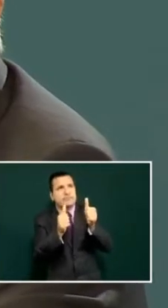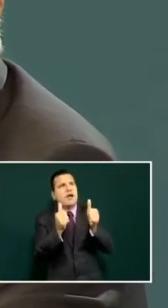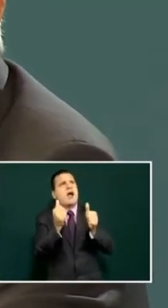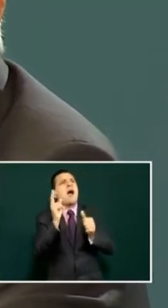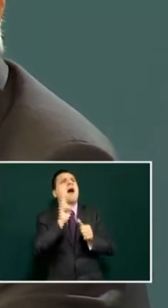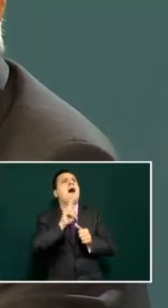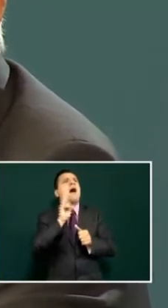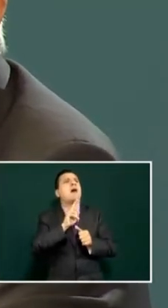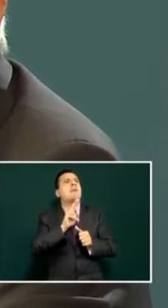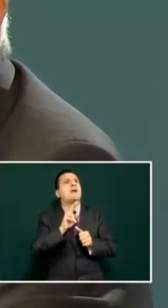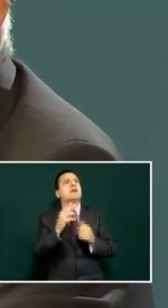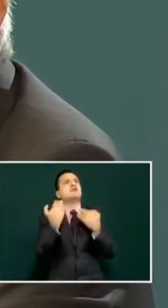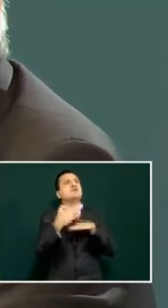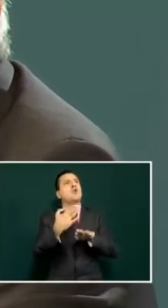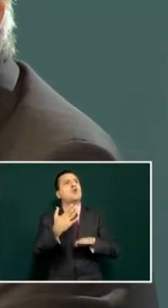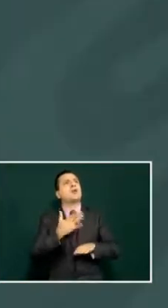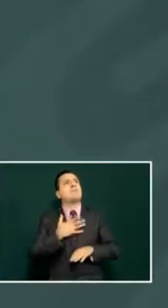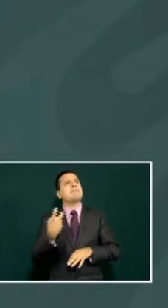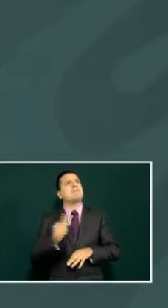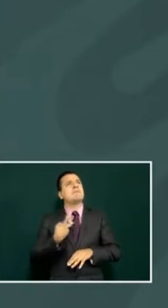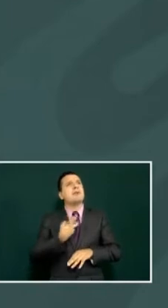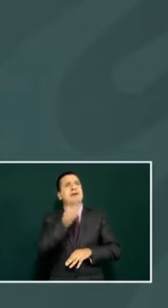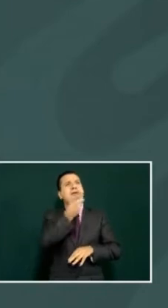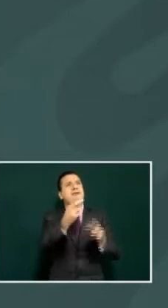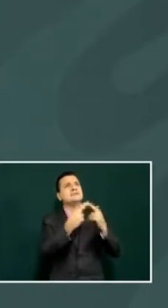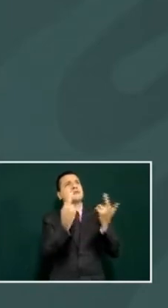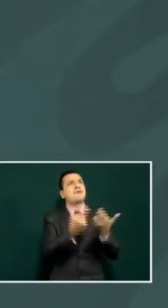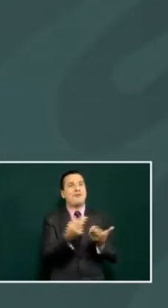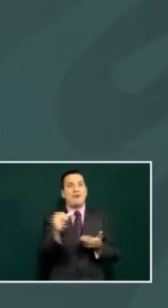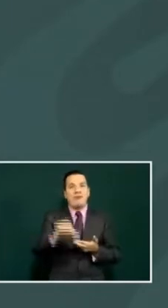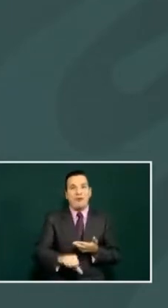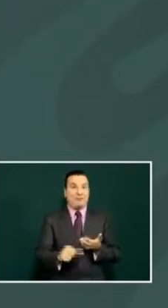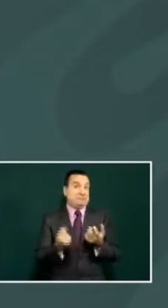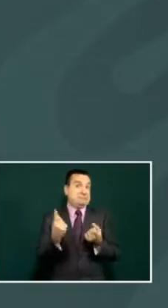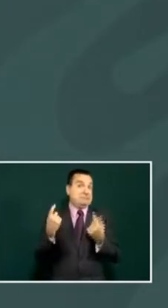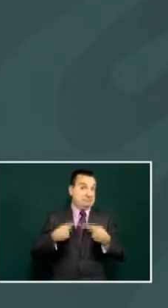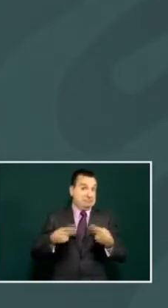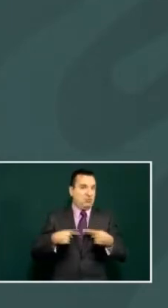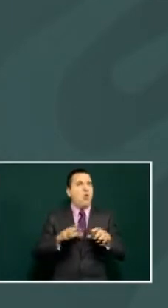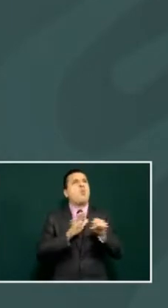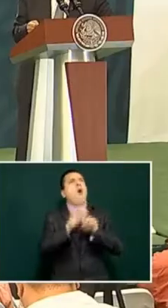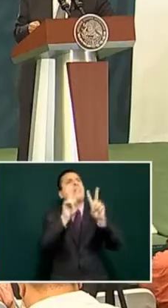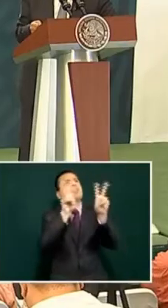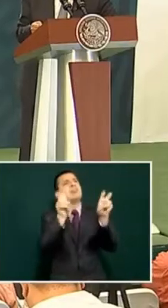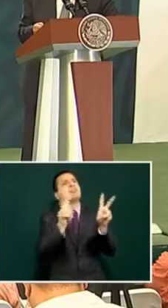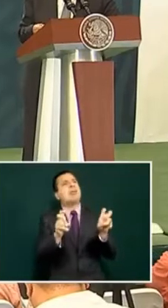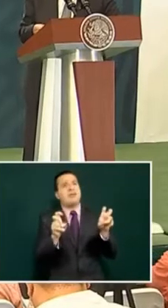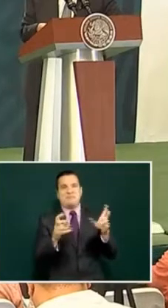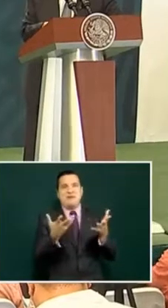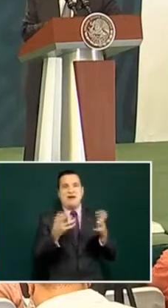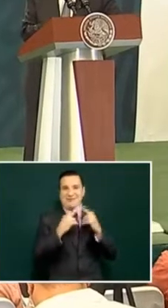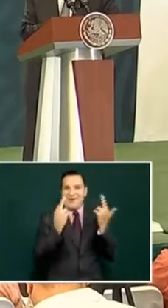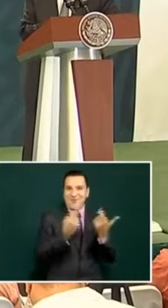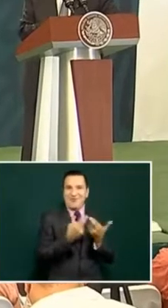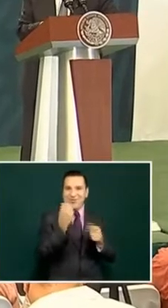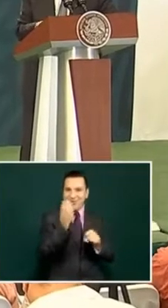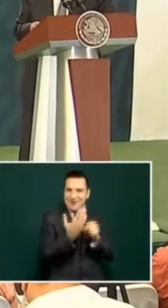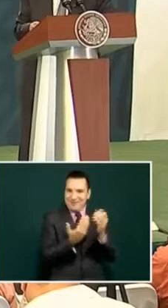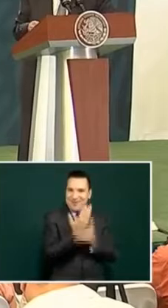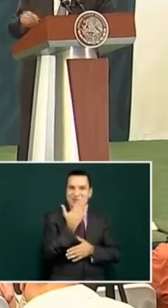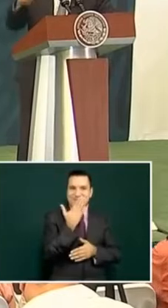what are they gonna say about me now what matter are they gonna deal with